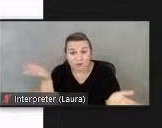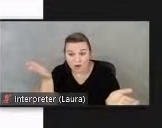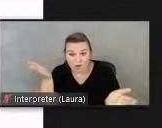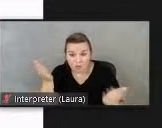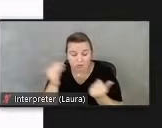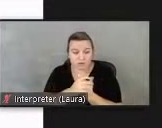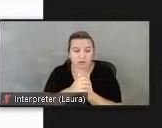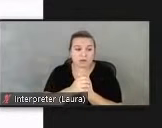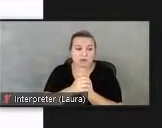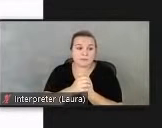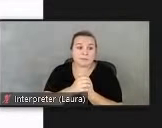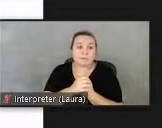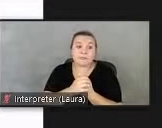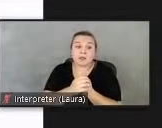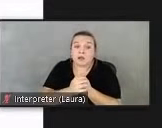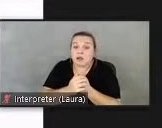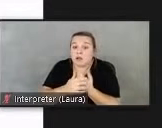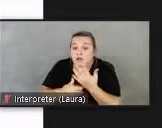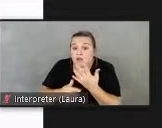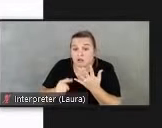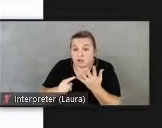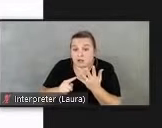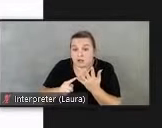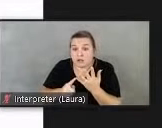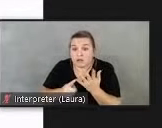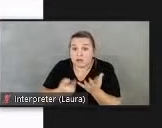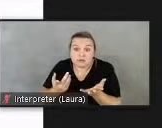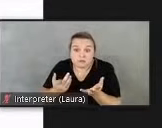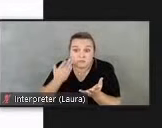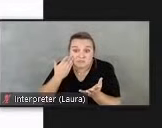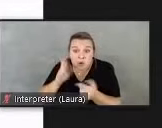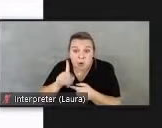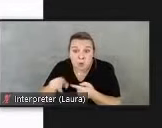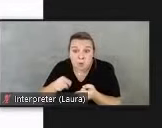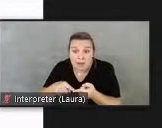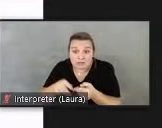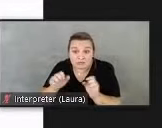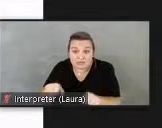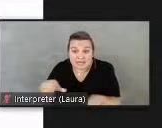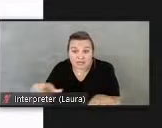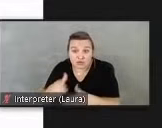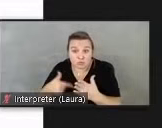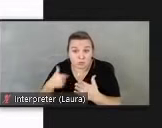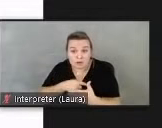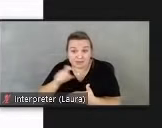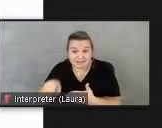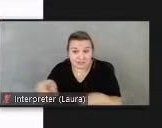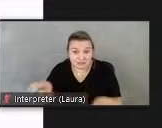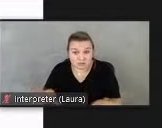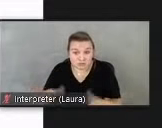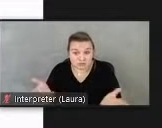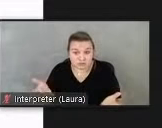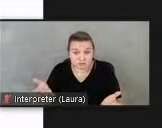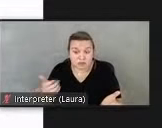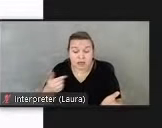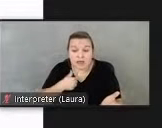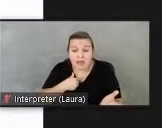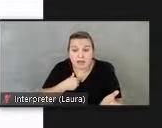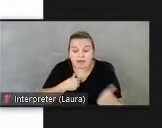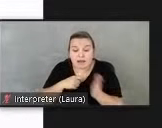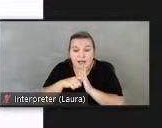we're unsure of when we're going to be able to do what we need to do. And why I emphasize this And I really want to pay attention to